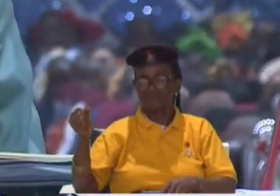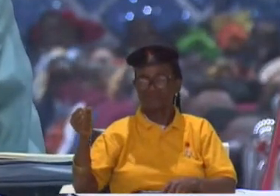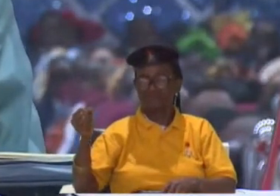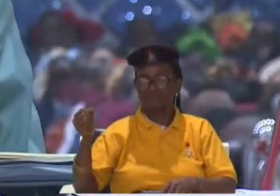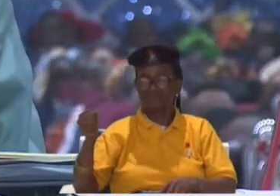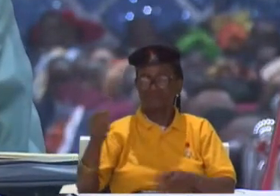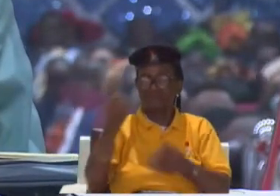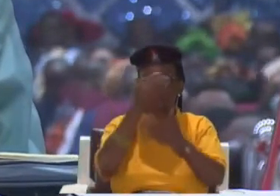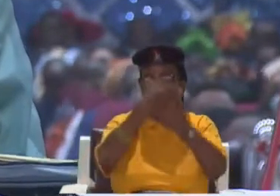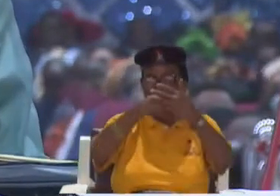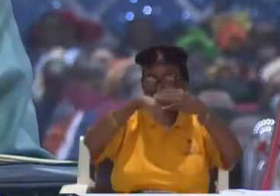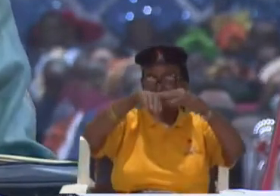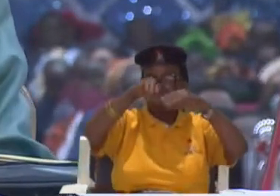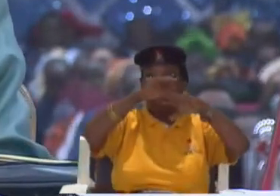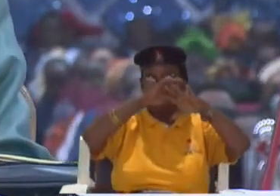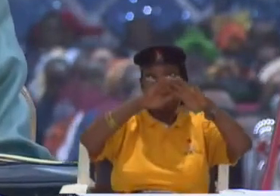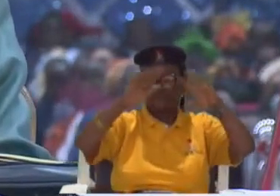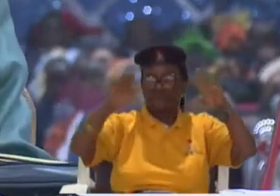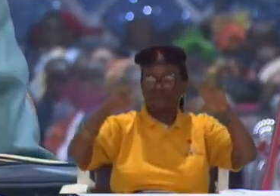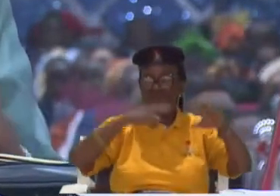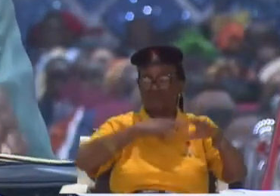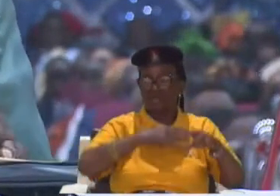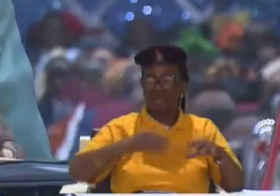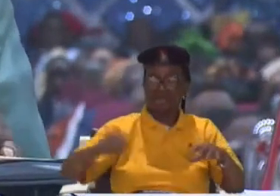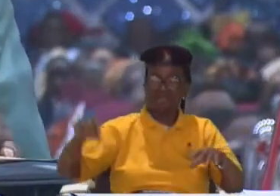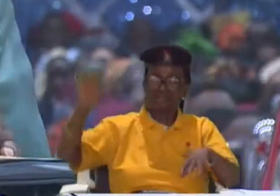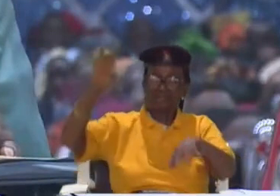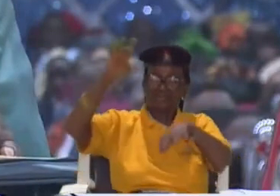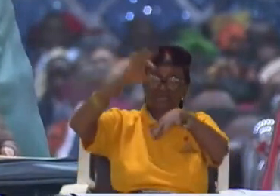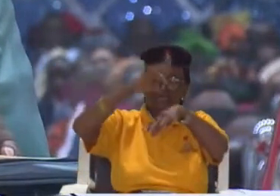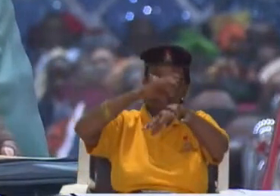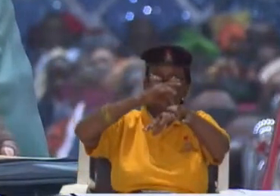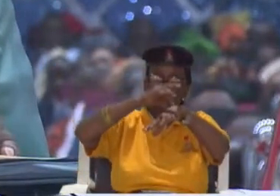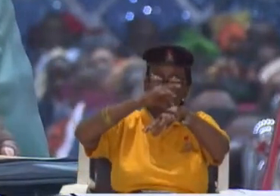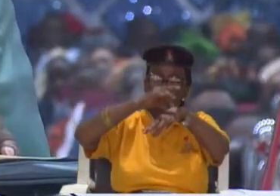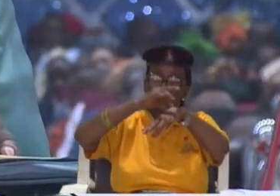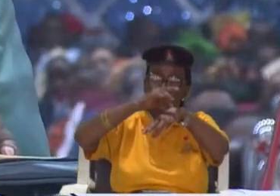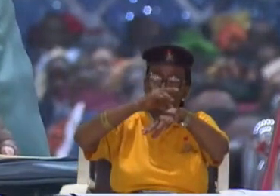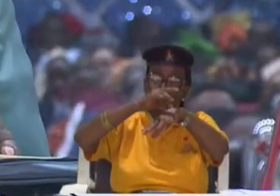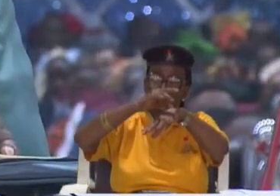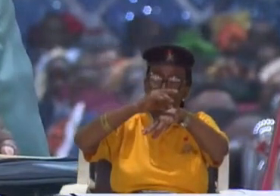heaven and earth.